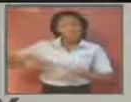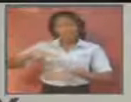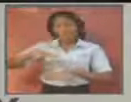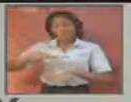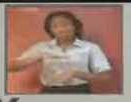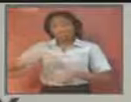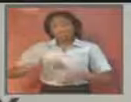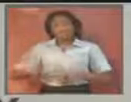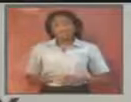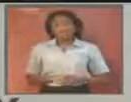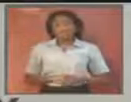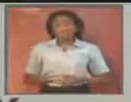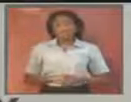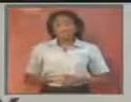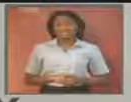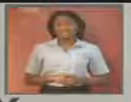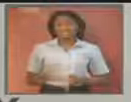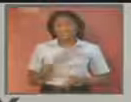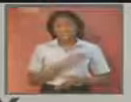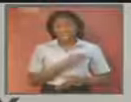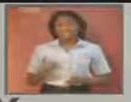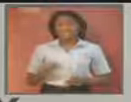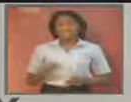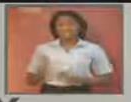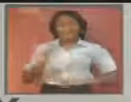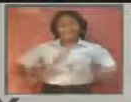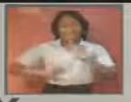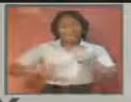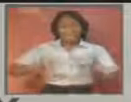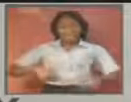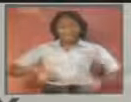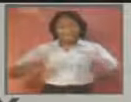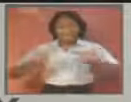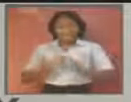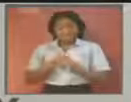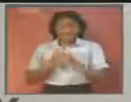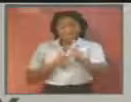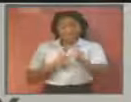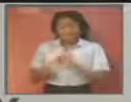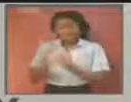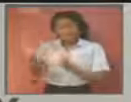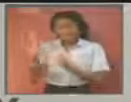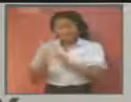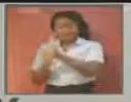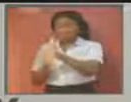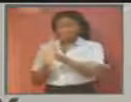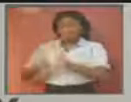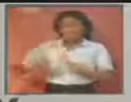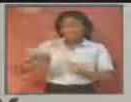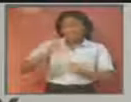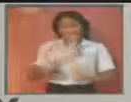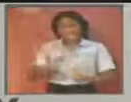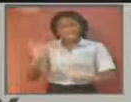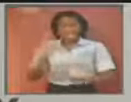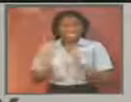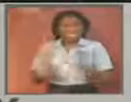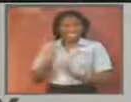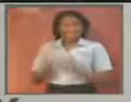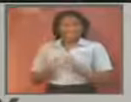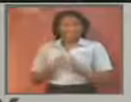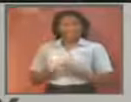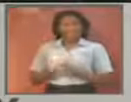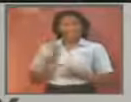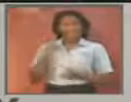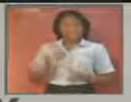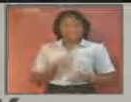associated with a scattered but fairly defined population settlement throughout the region. We have been